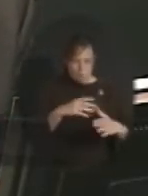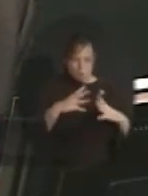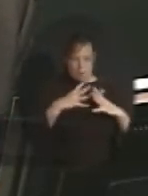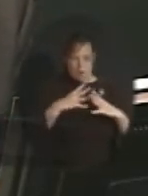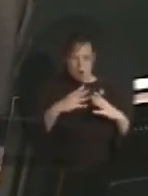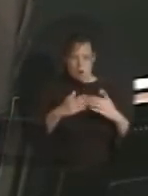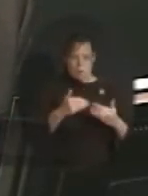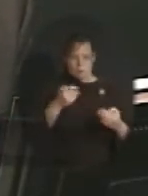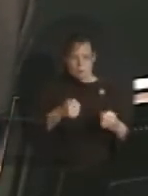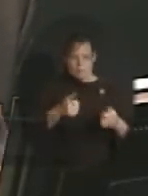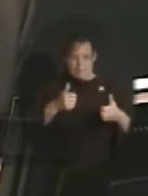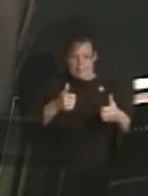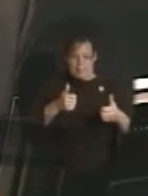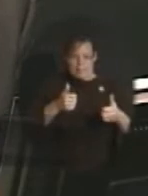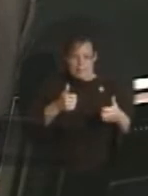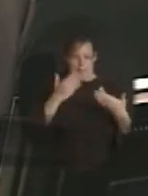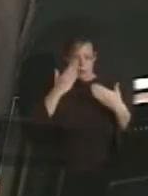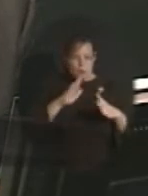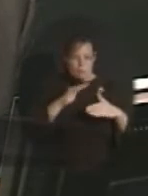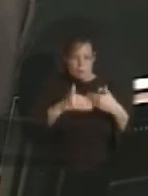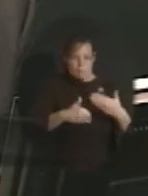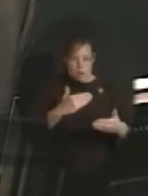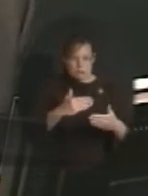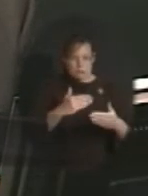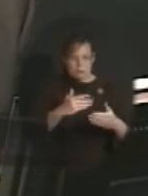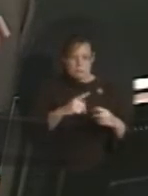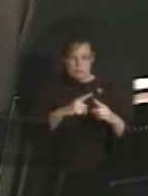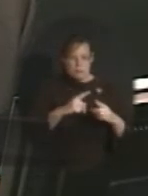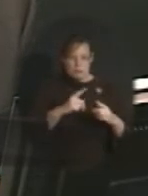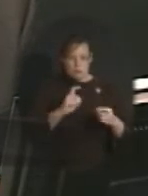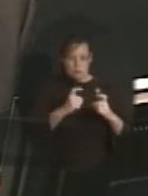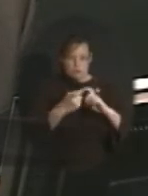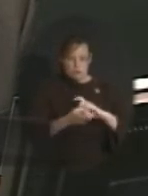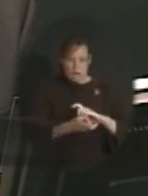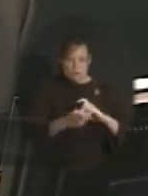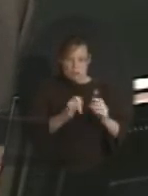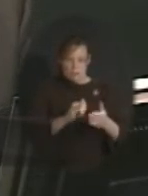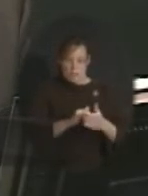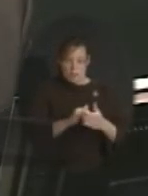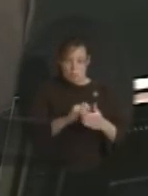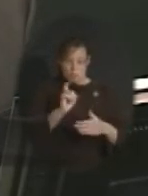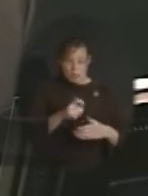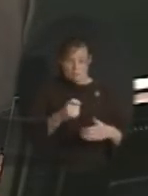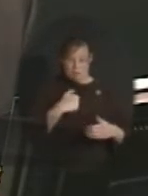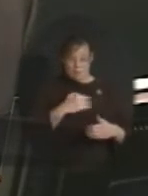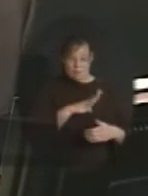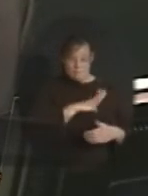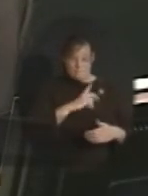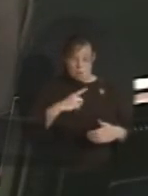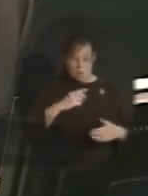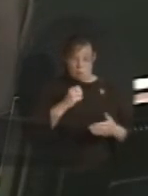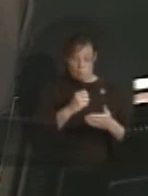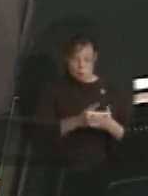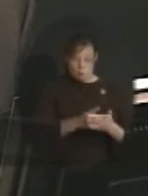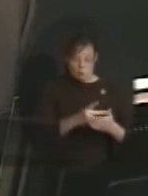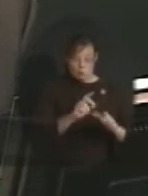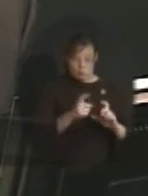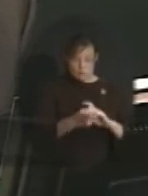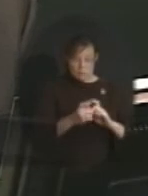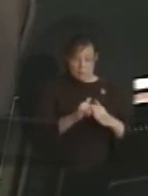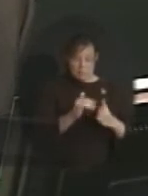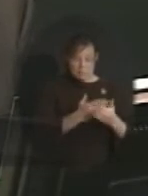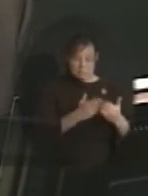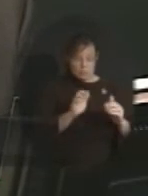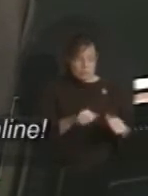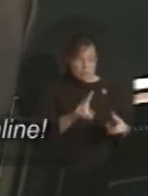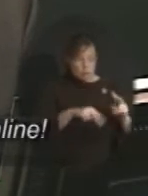almost immediately. I don't know the process, the procedure. Do you change that? Do we have to have a board approval to change that? Is that something